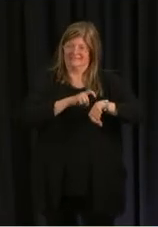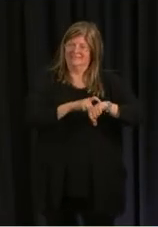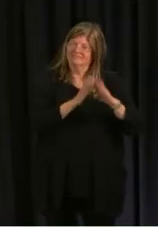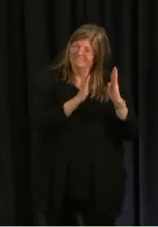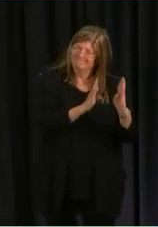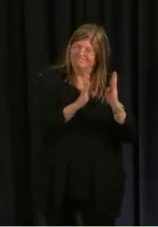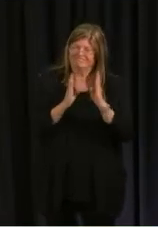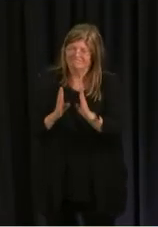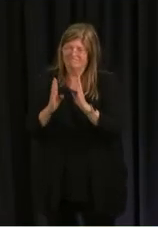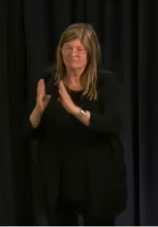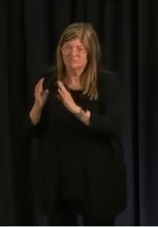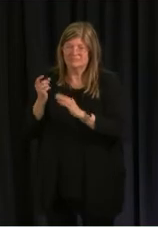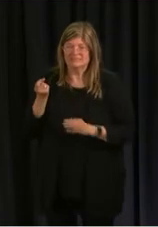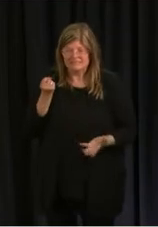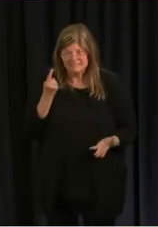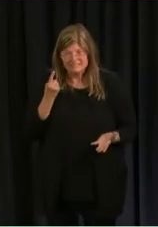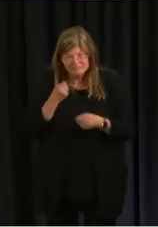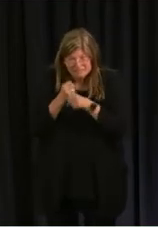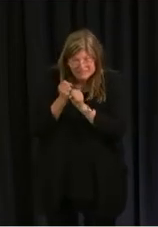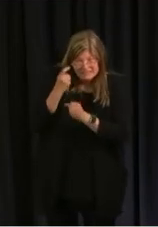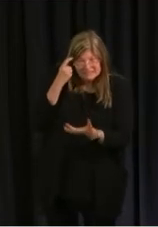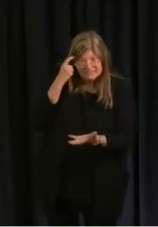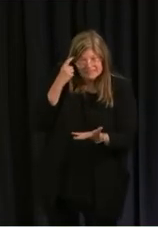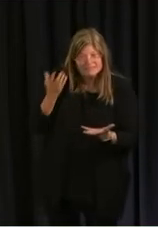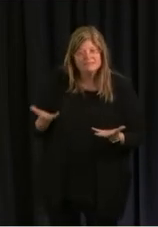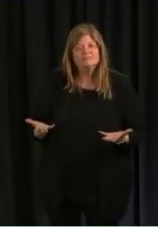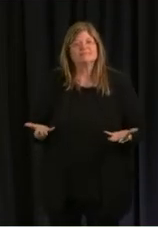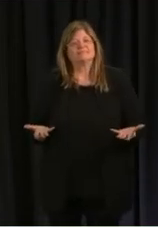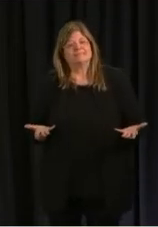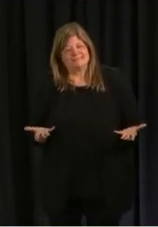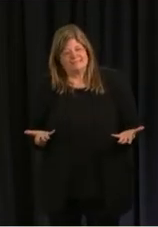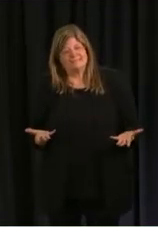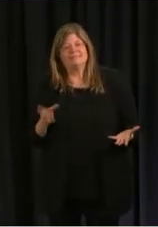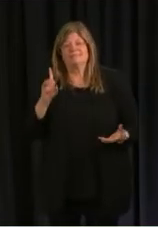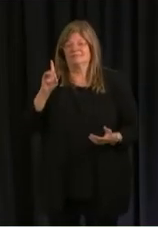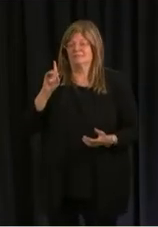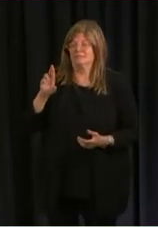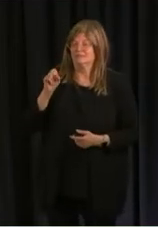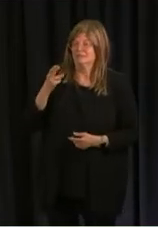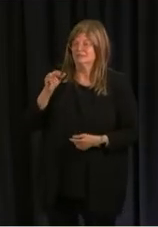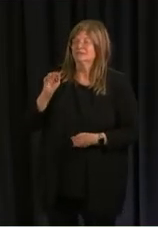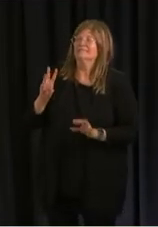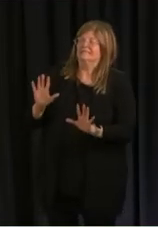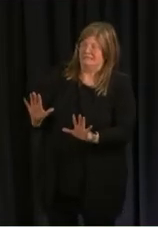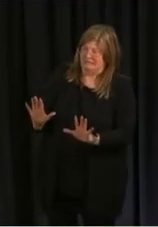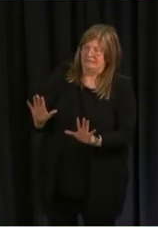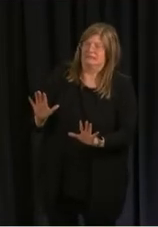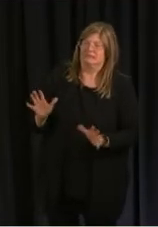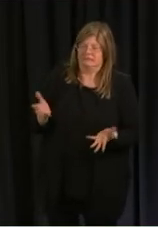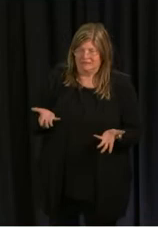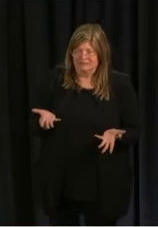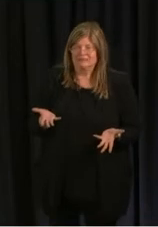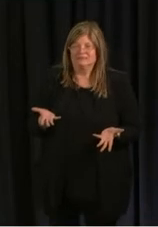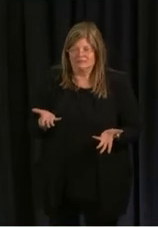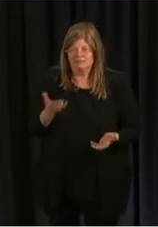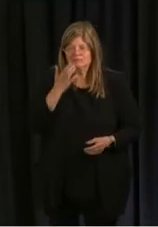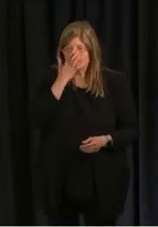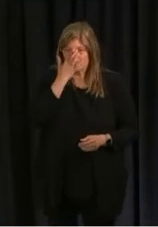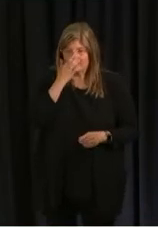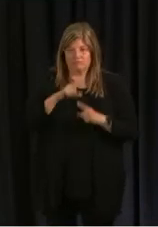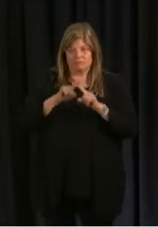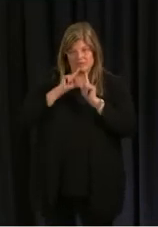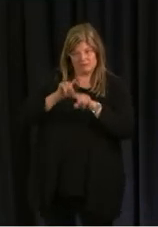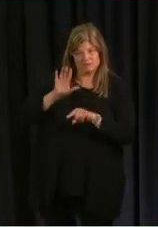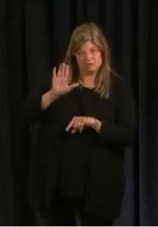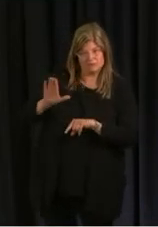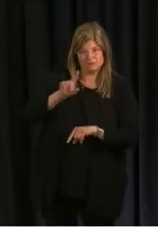make sense? Yes, it does. So I want to thank you for your question and